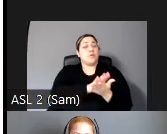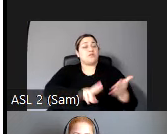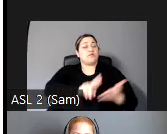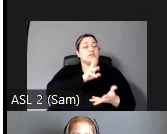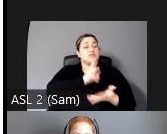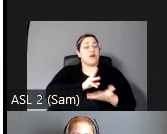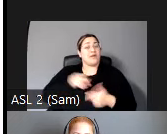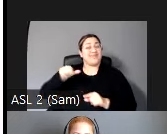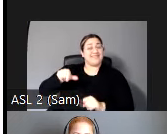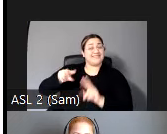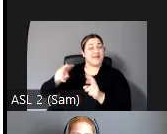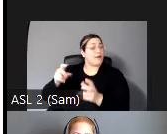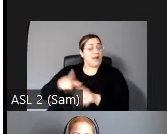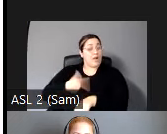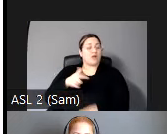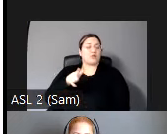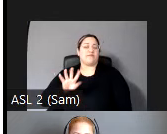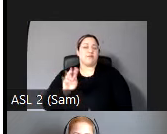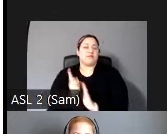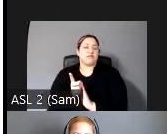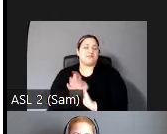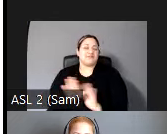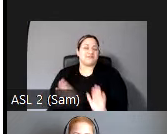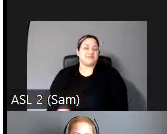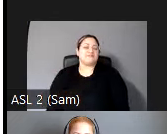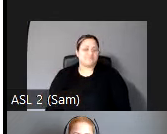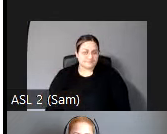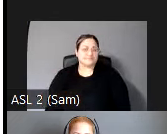within the asks of Kathy's roadmap.